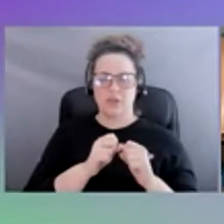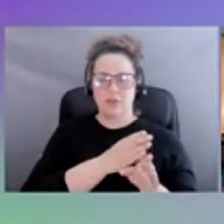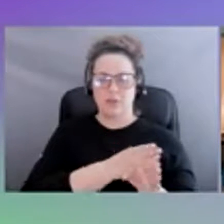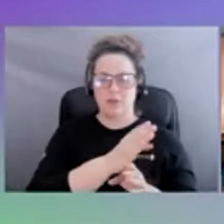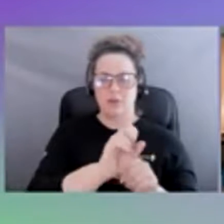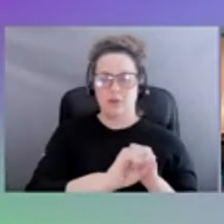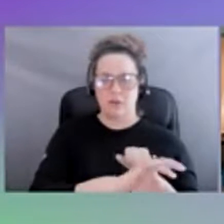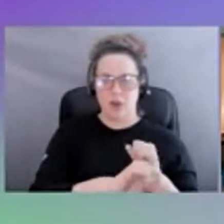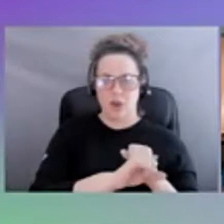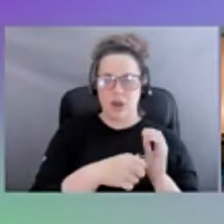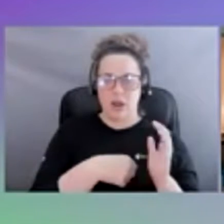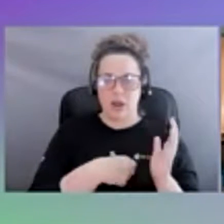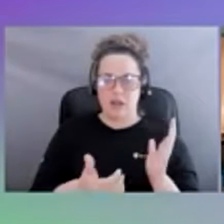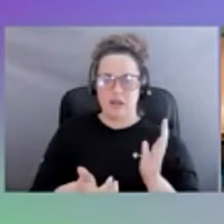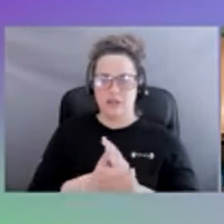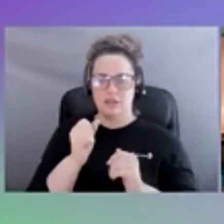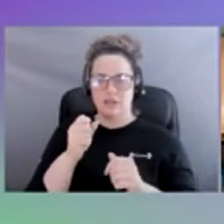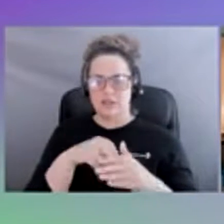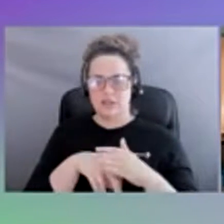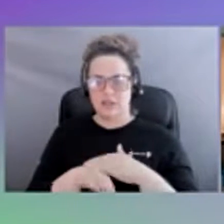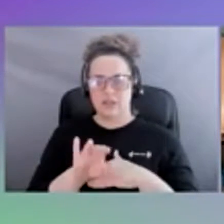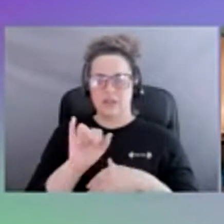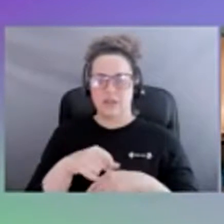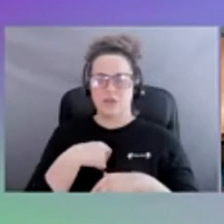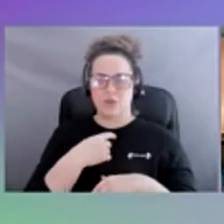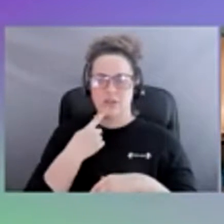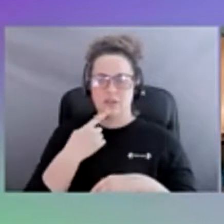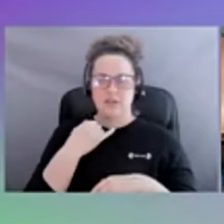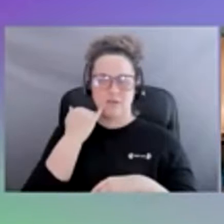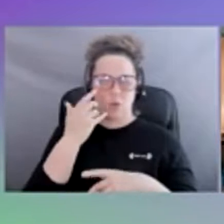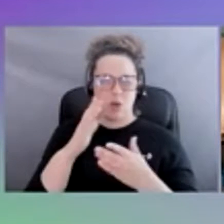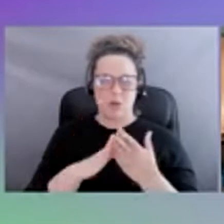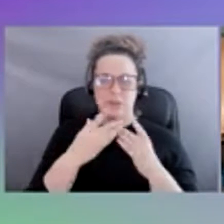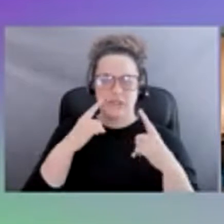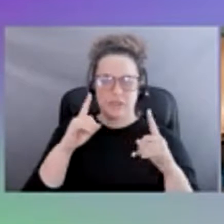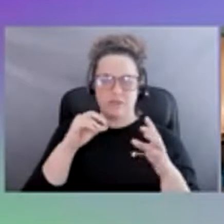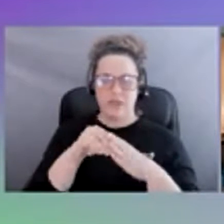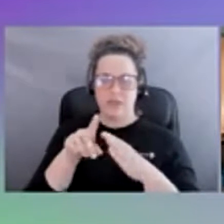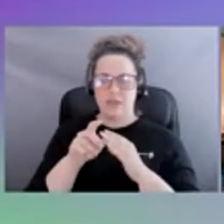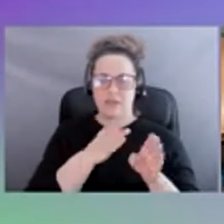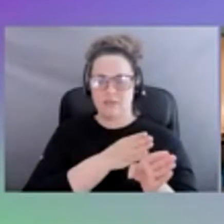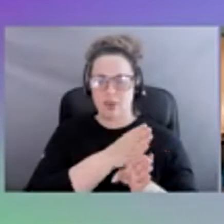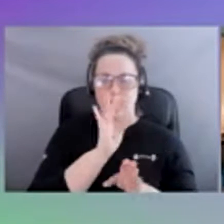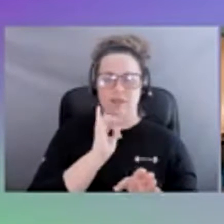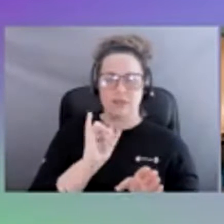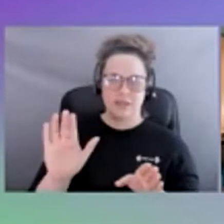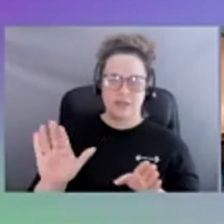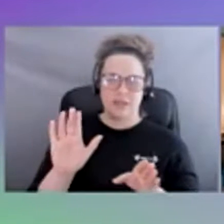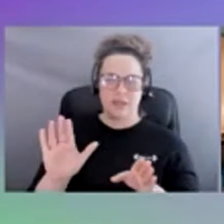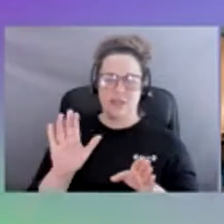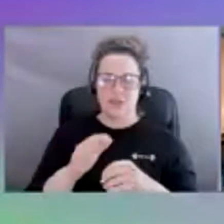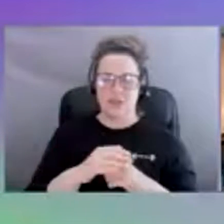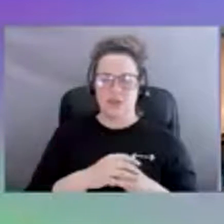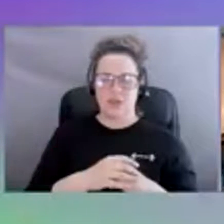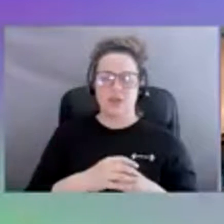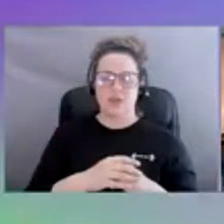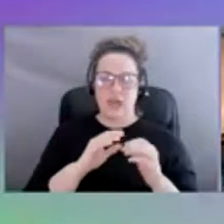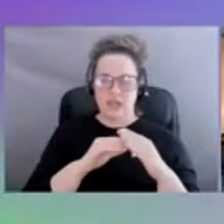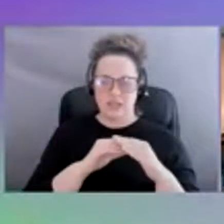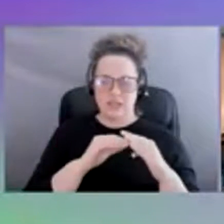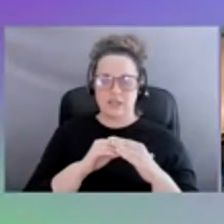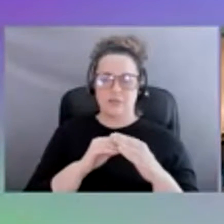can attach into that market. So say, if you want to be successful in this market, this is their